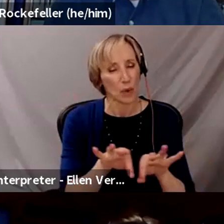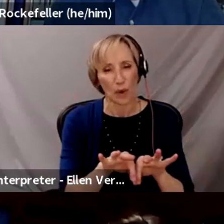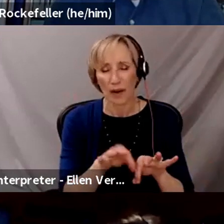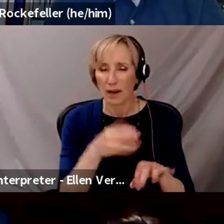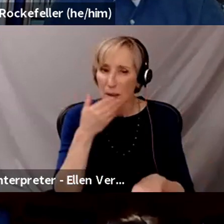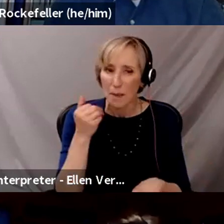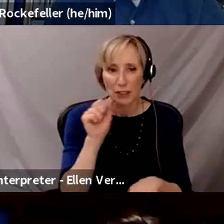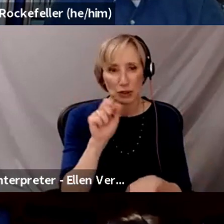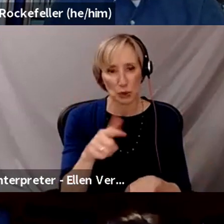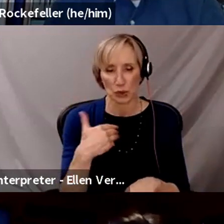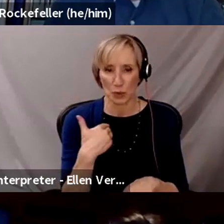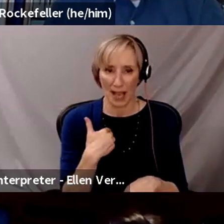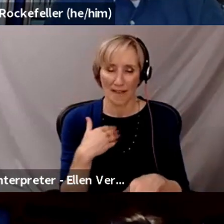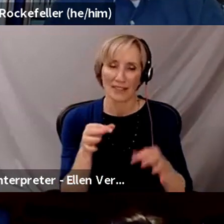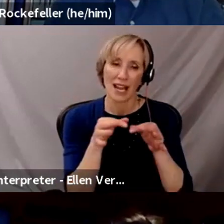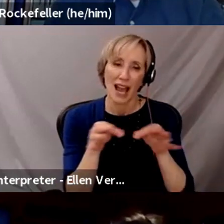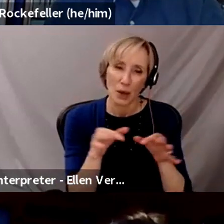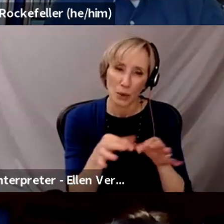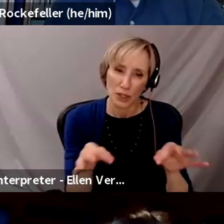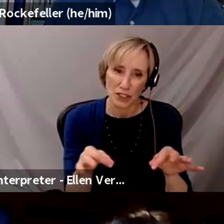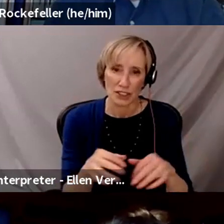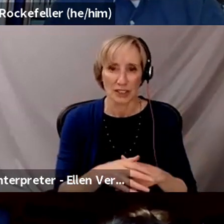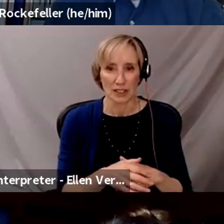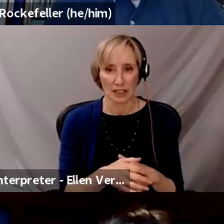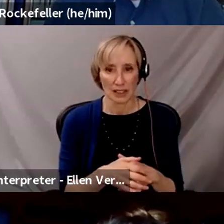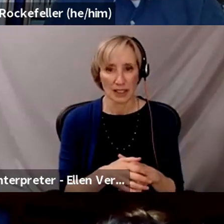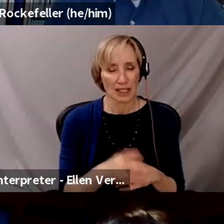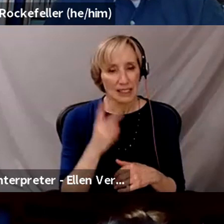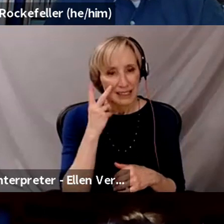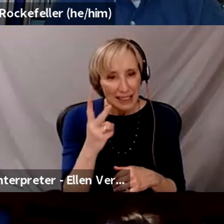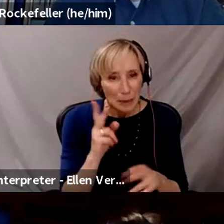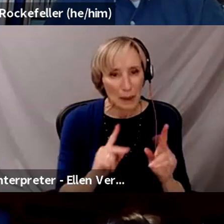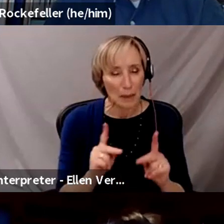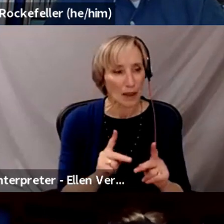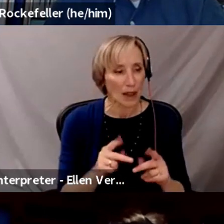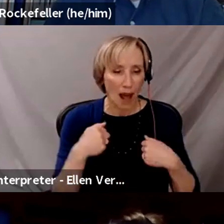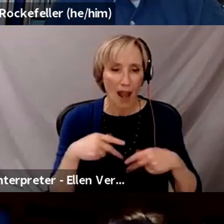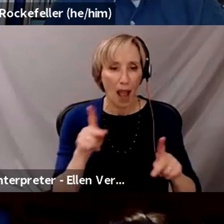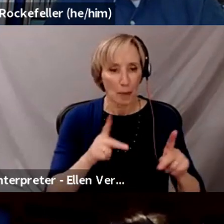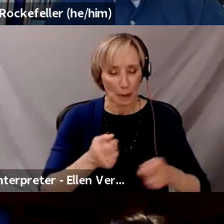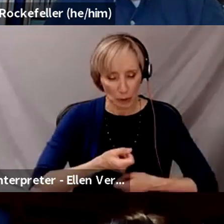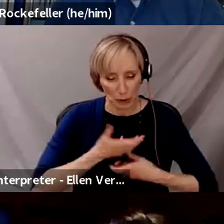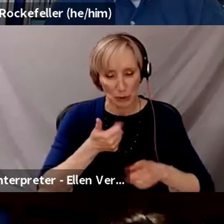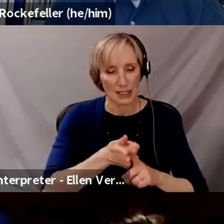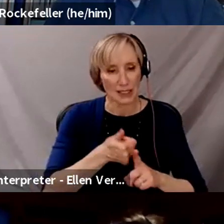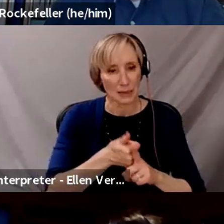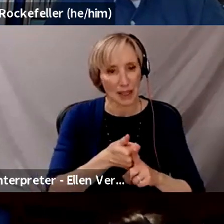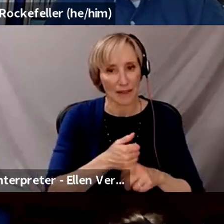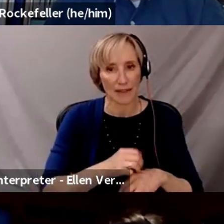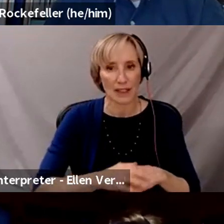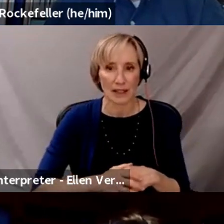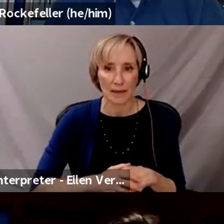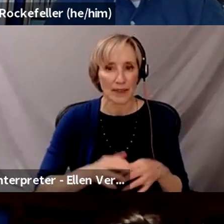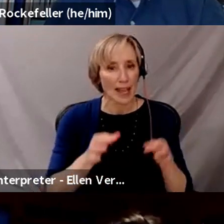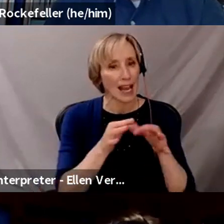have in seeing folks, hearing folks, and allowing people to share what they're going through. And I also think about language as being one of the